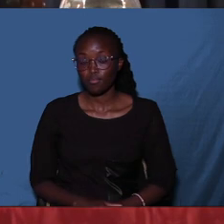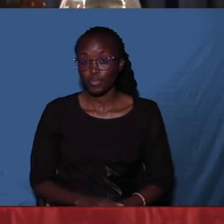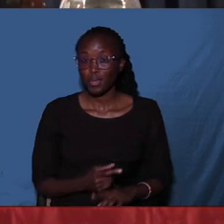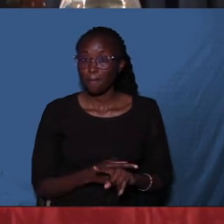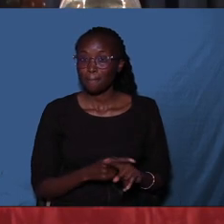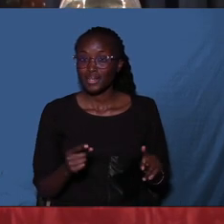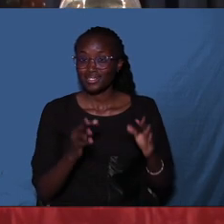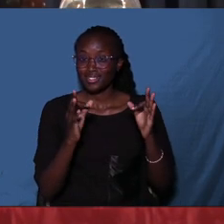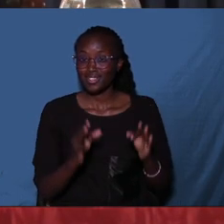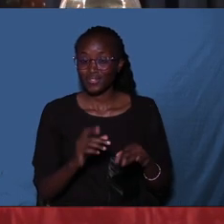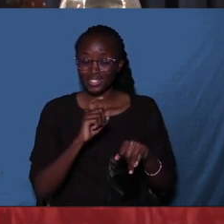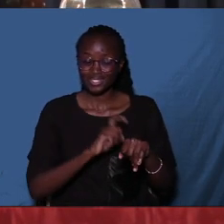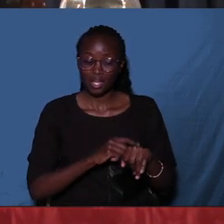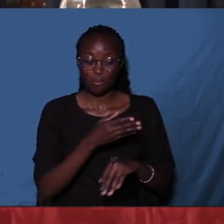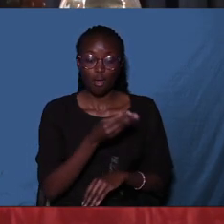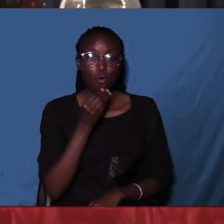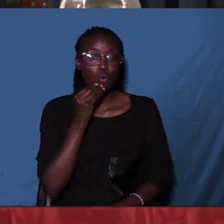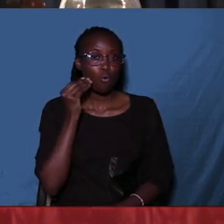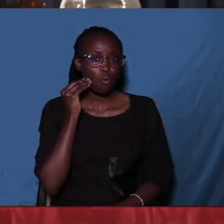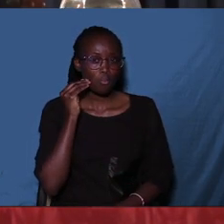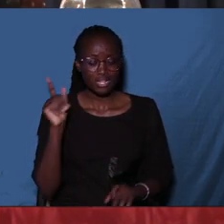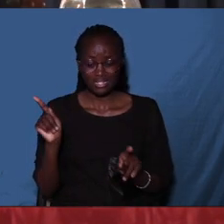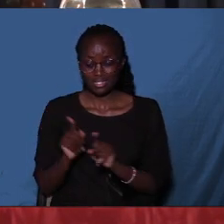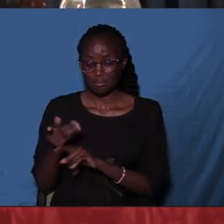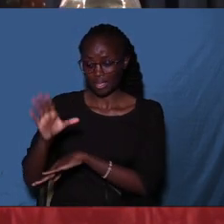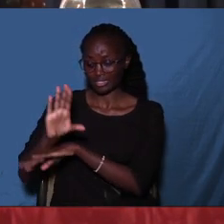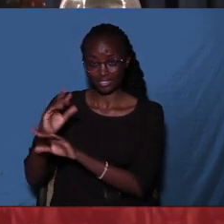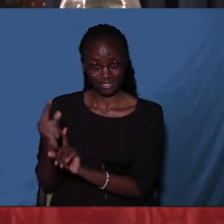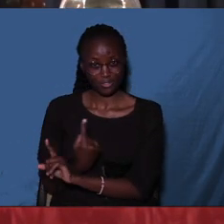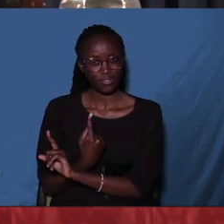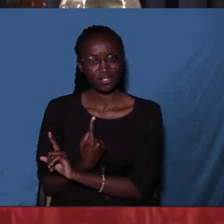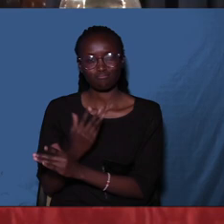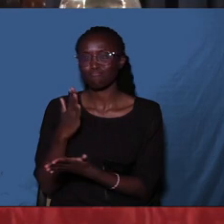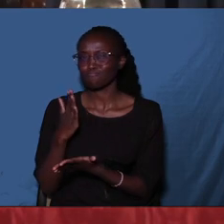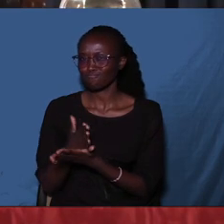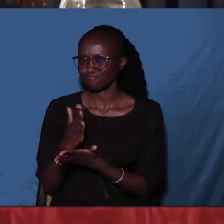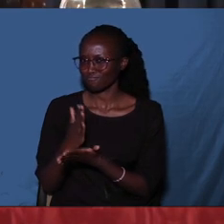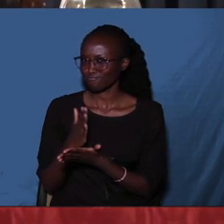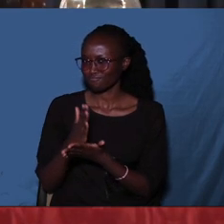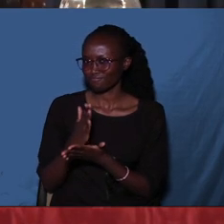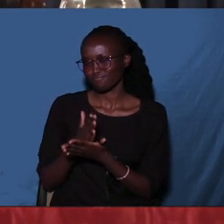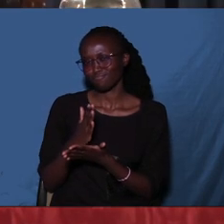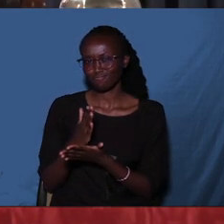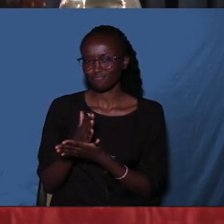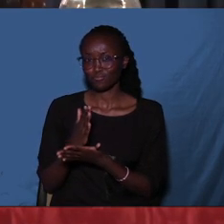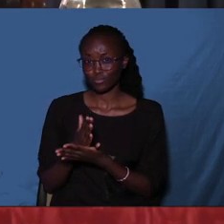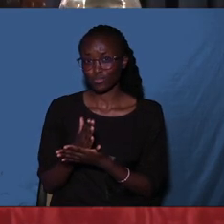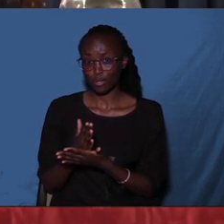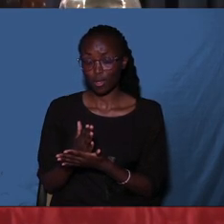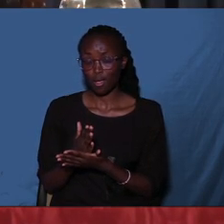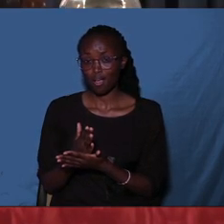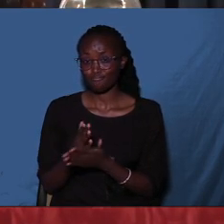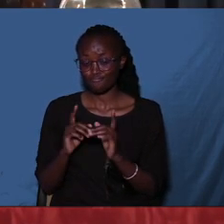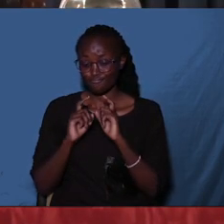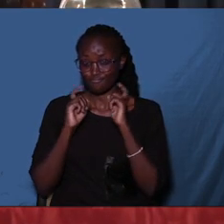your life at home is different from what it is in church, then you are suffering from that element